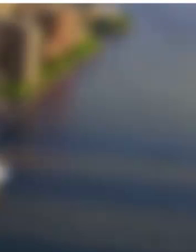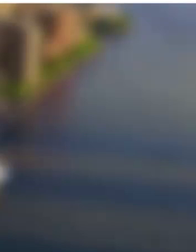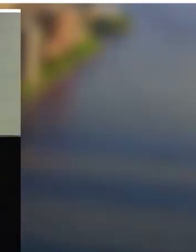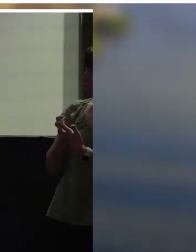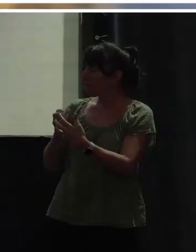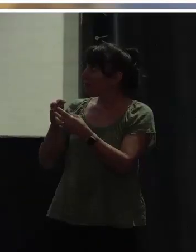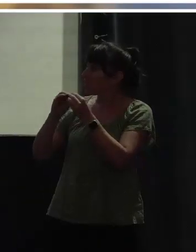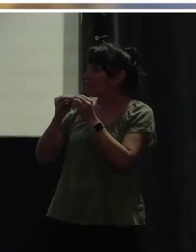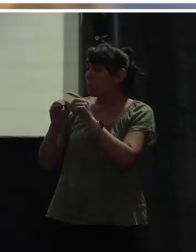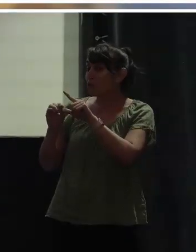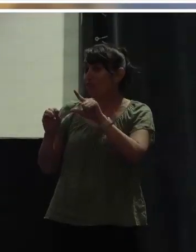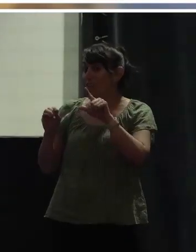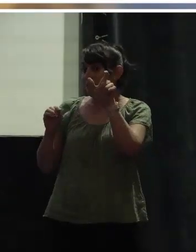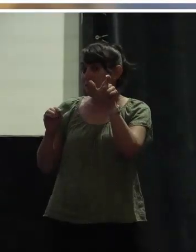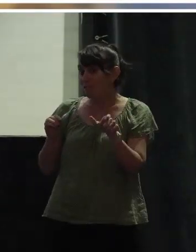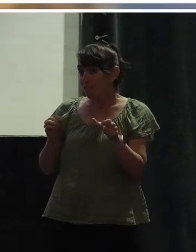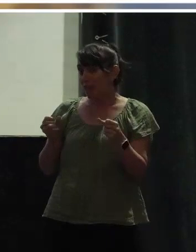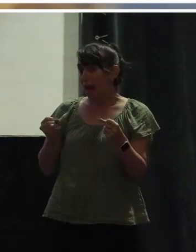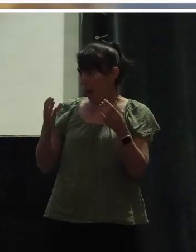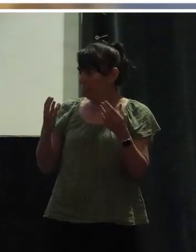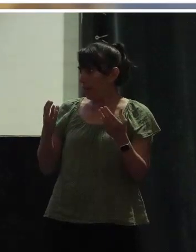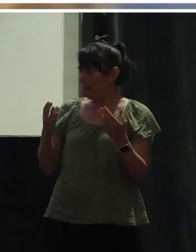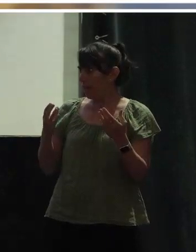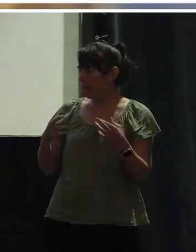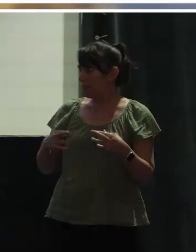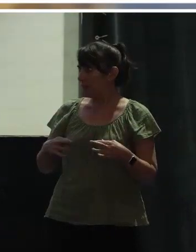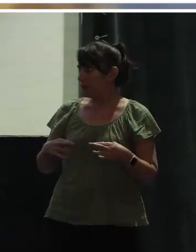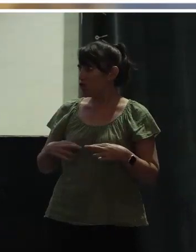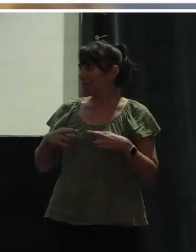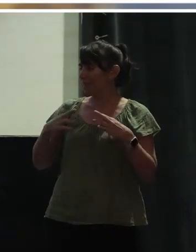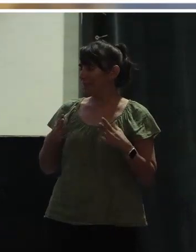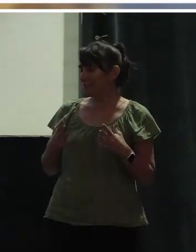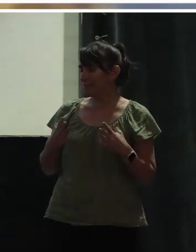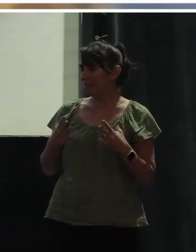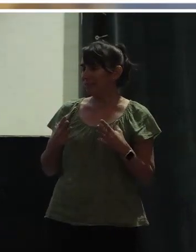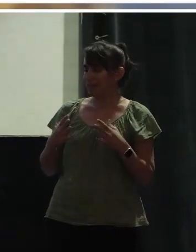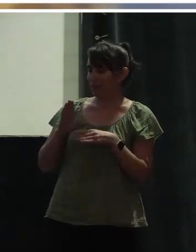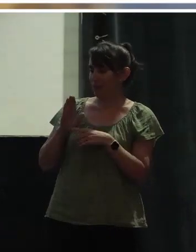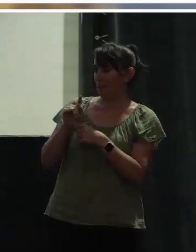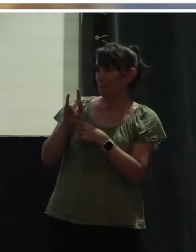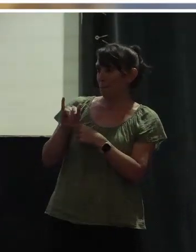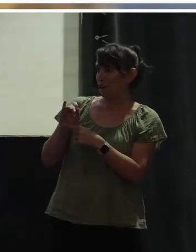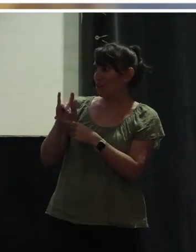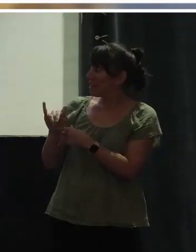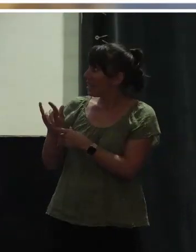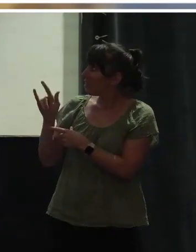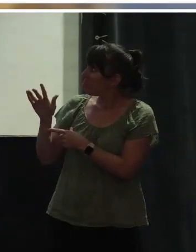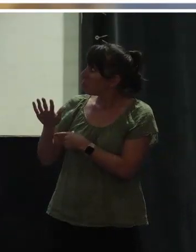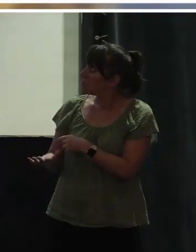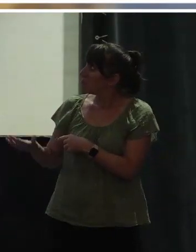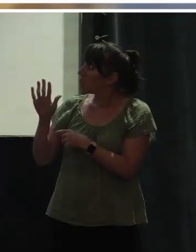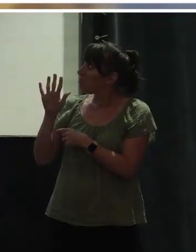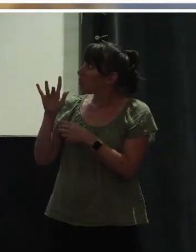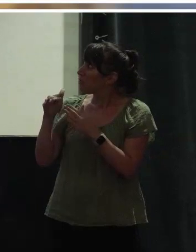numbers on the left of the screen, the number of residents here in Battery Park City, but also just east of Battery Park City in Tribeca, 25,000 people,